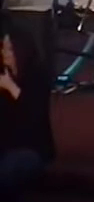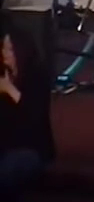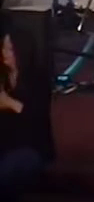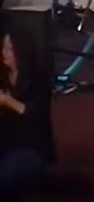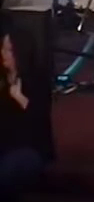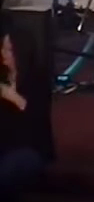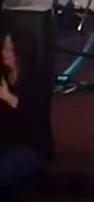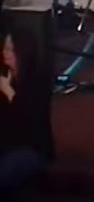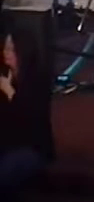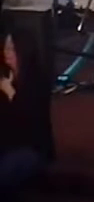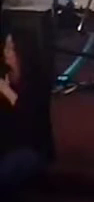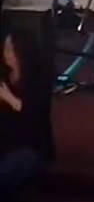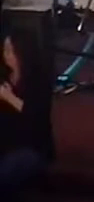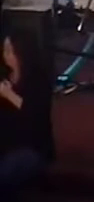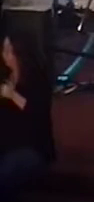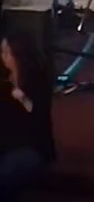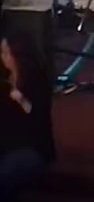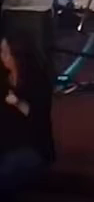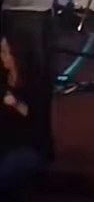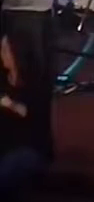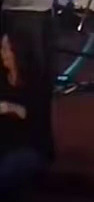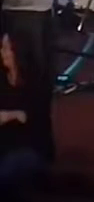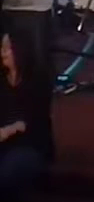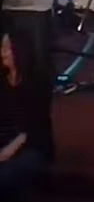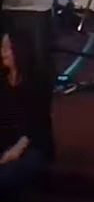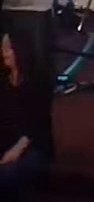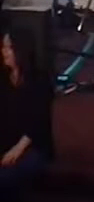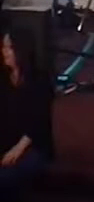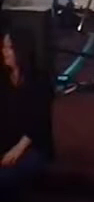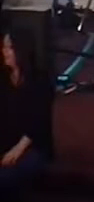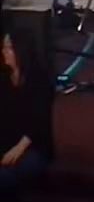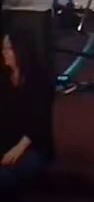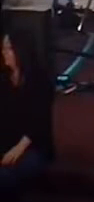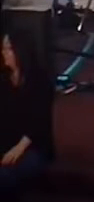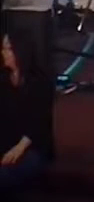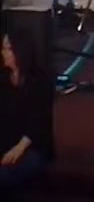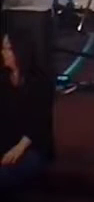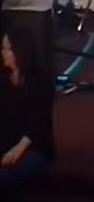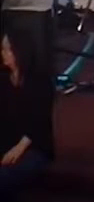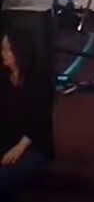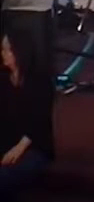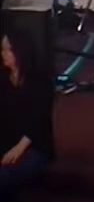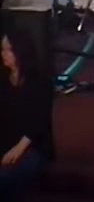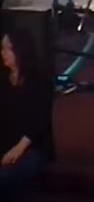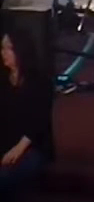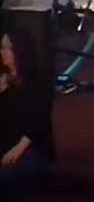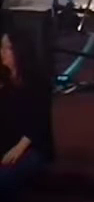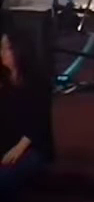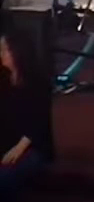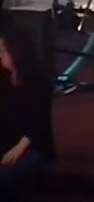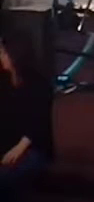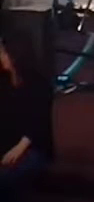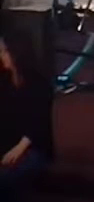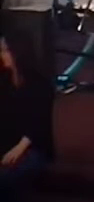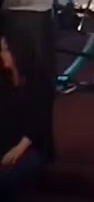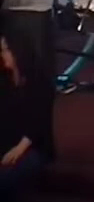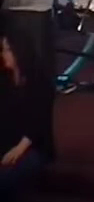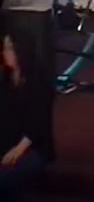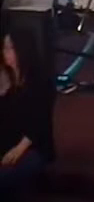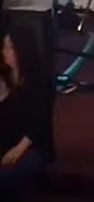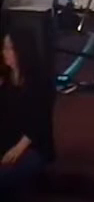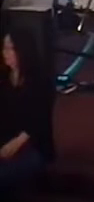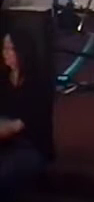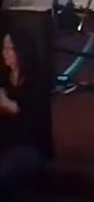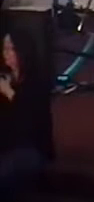They have what our next fill in the blank is. They have obligations, right? To be obligated. Their mind is aware of their